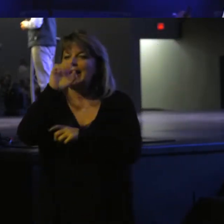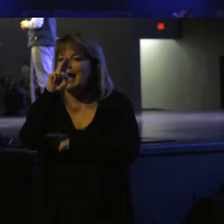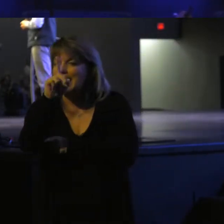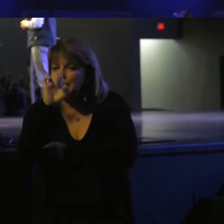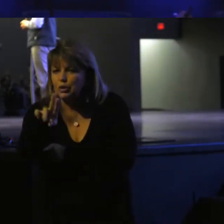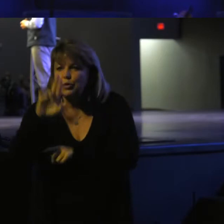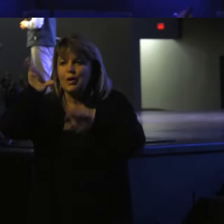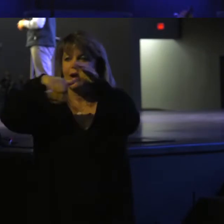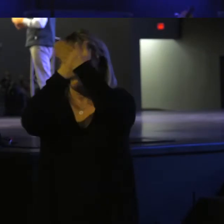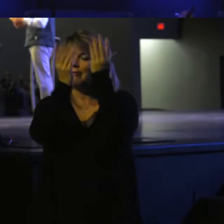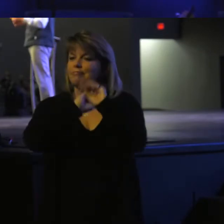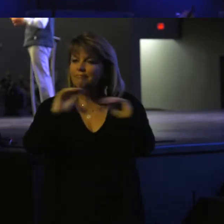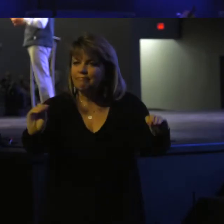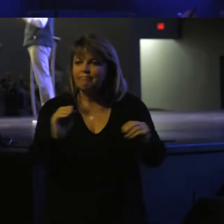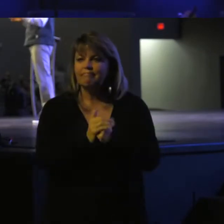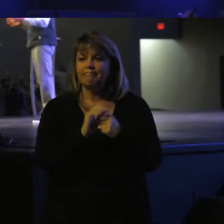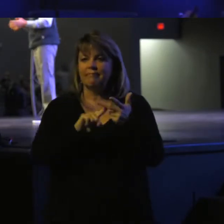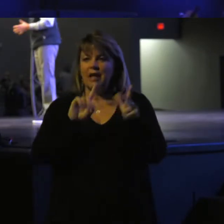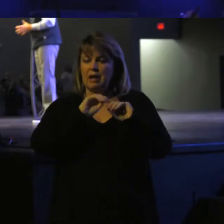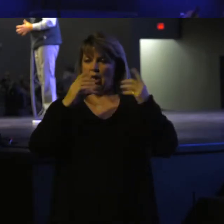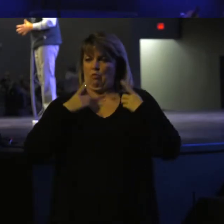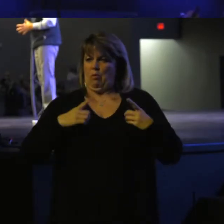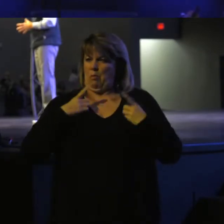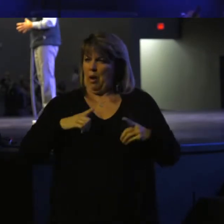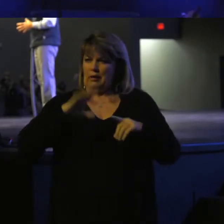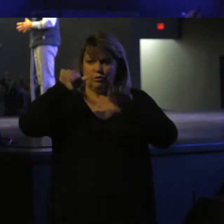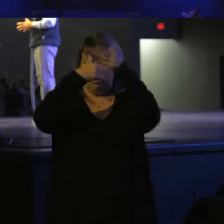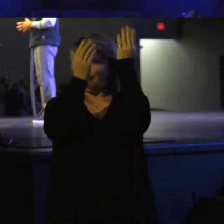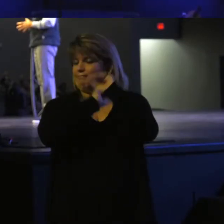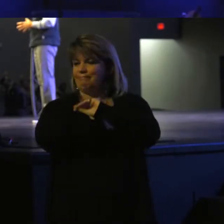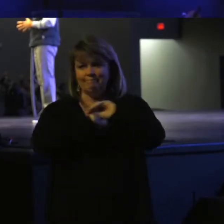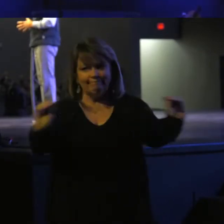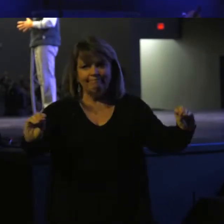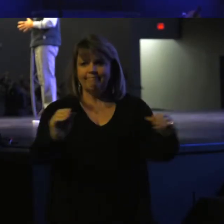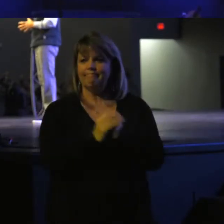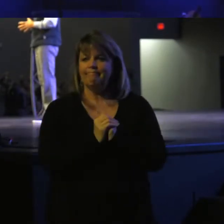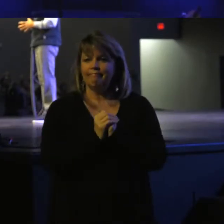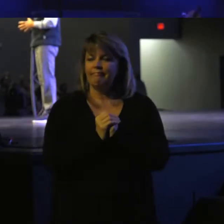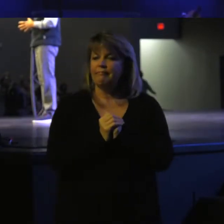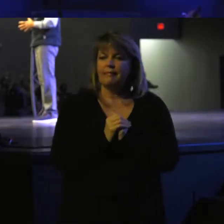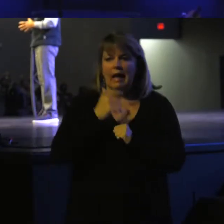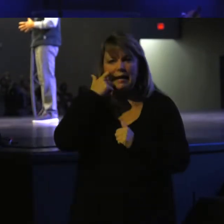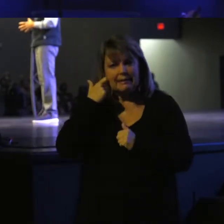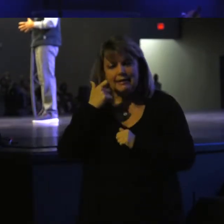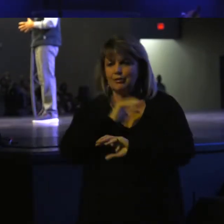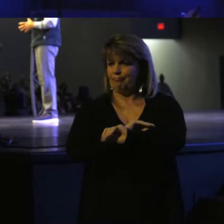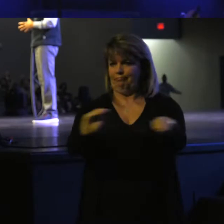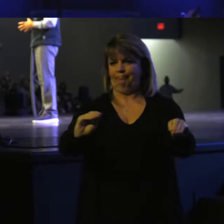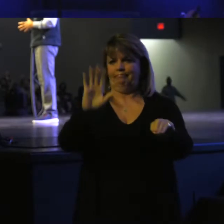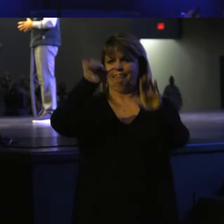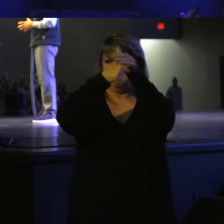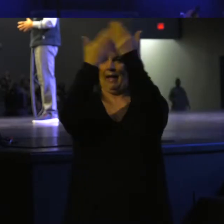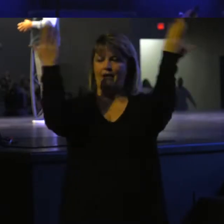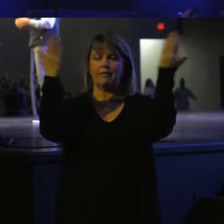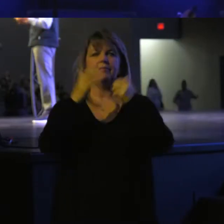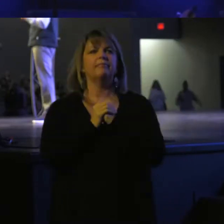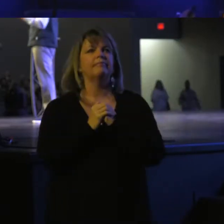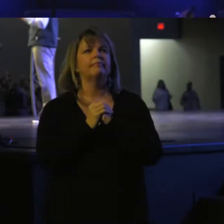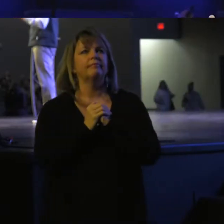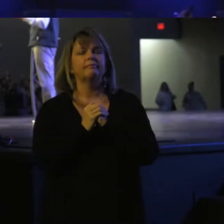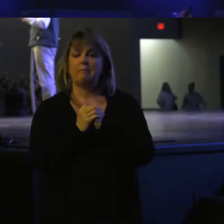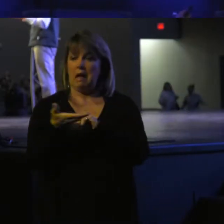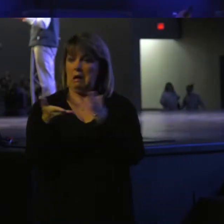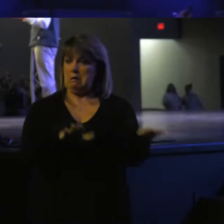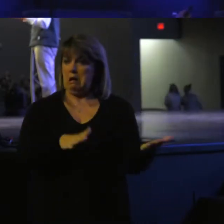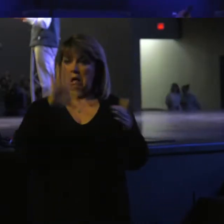heaven. There's no depression in heaven. There's no addiction in heaven. There's no